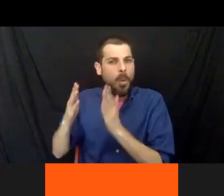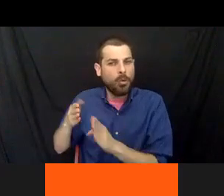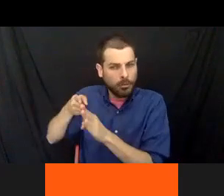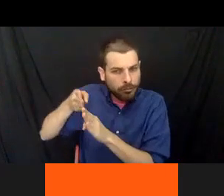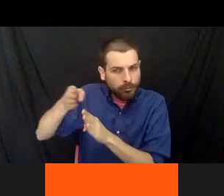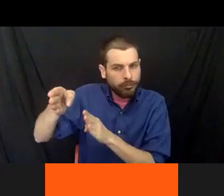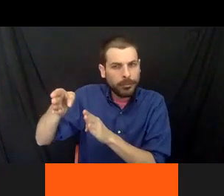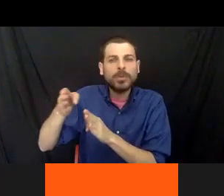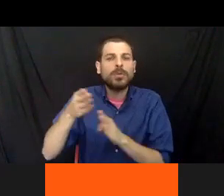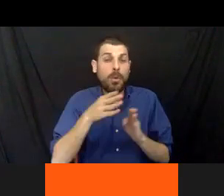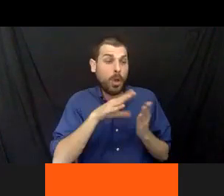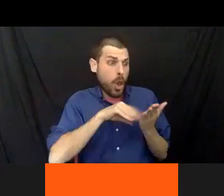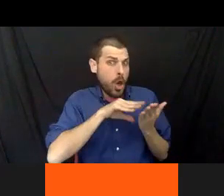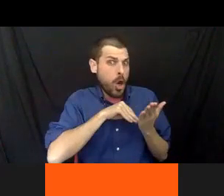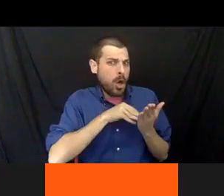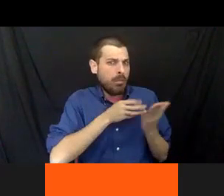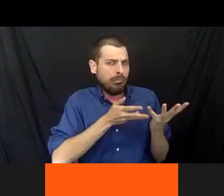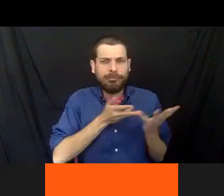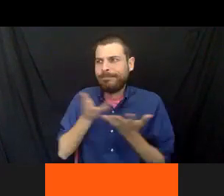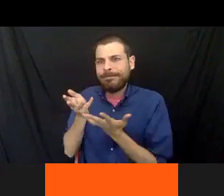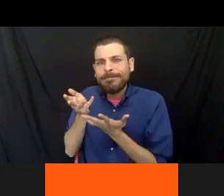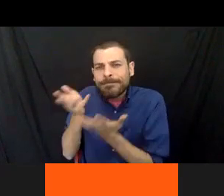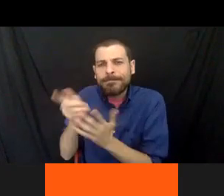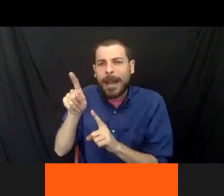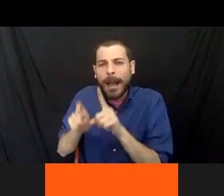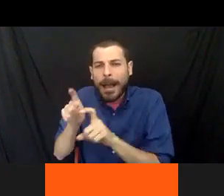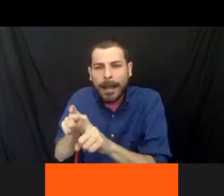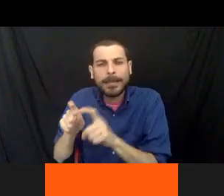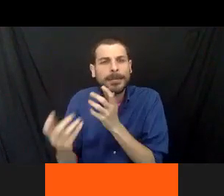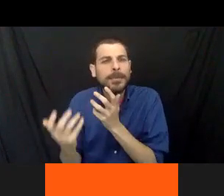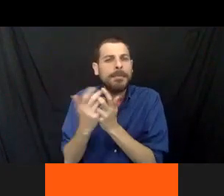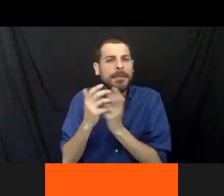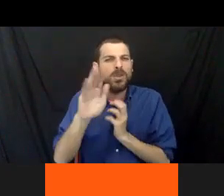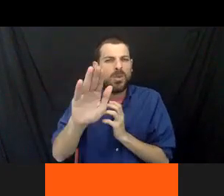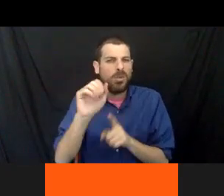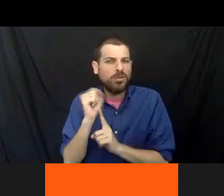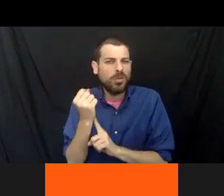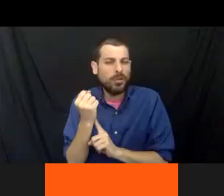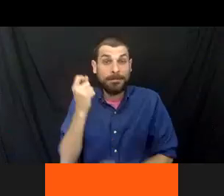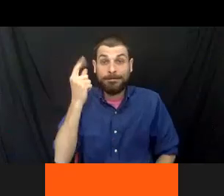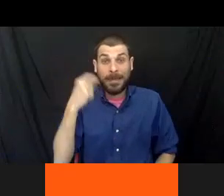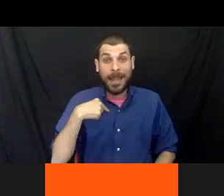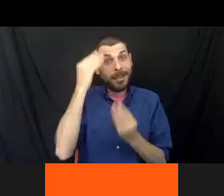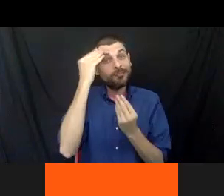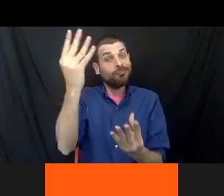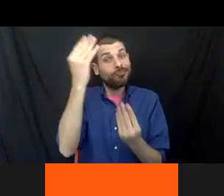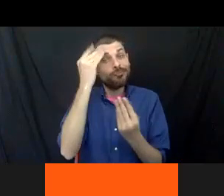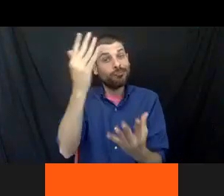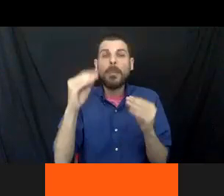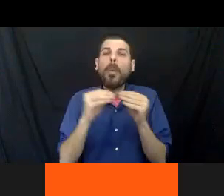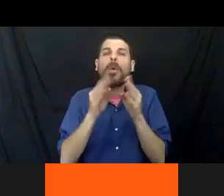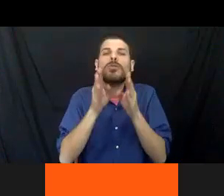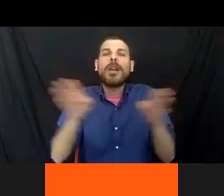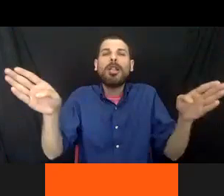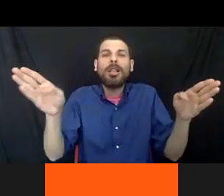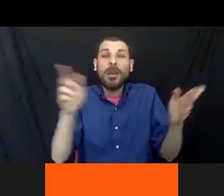law applies to your specific situation, because even the smallest difference in facts can sometimes make